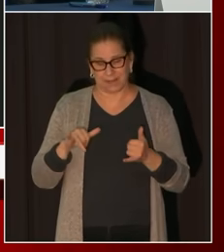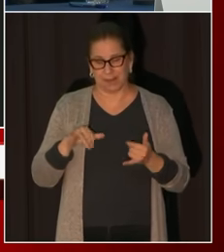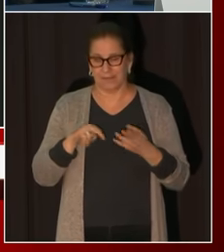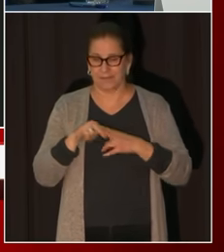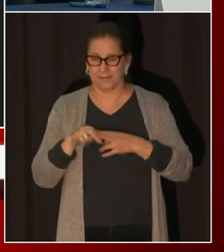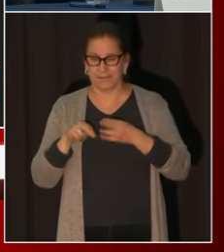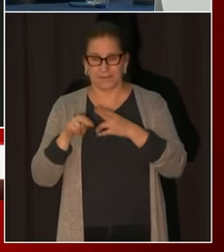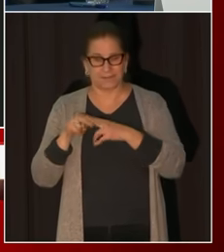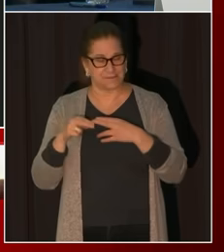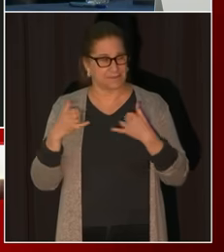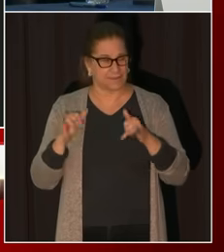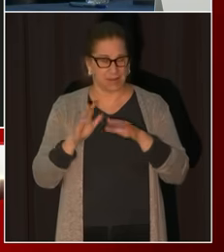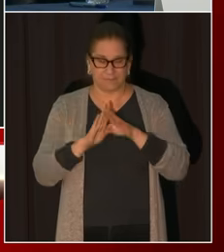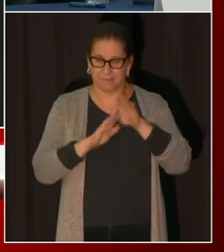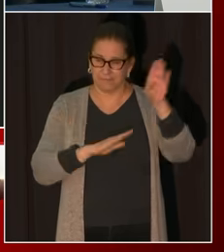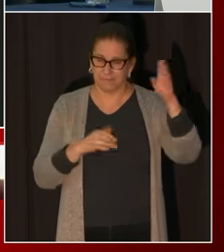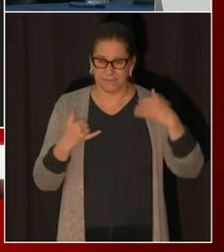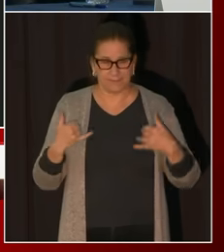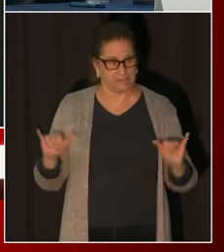Going on. Correct.